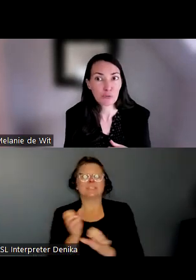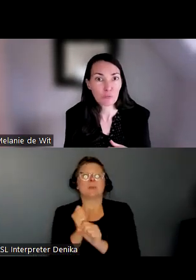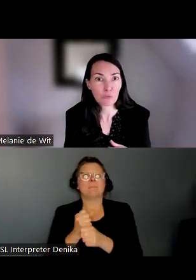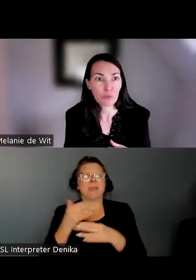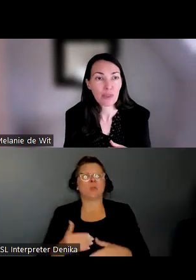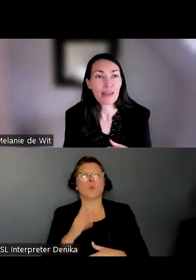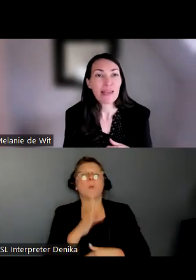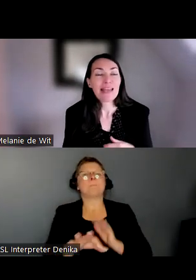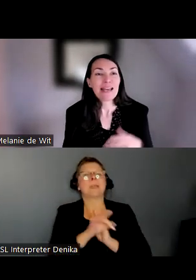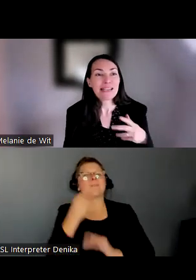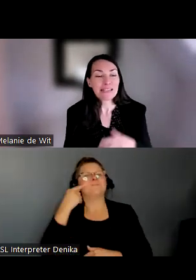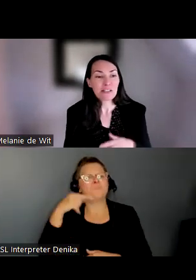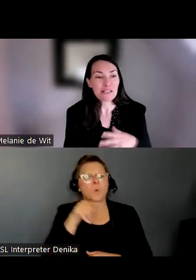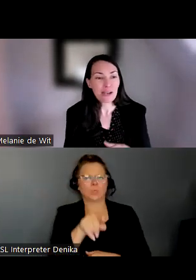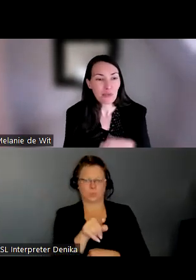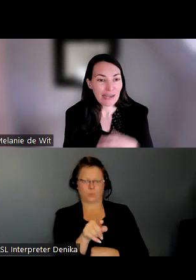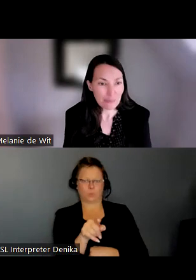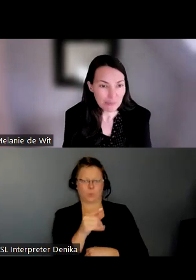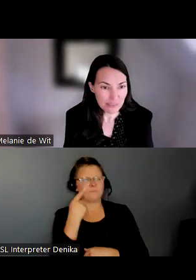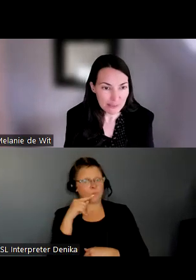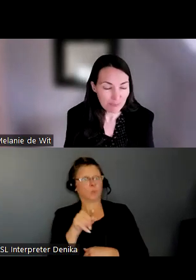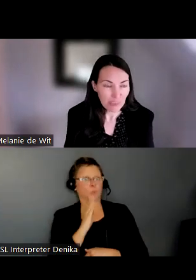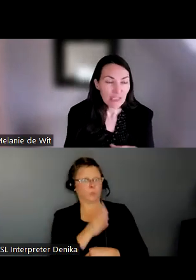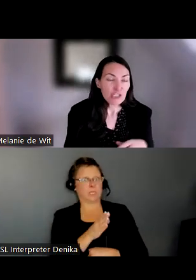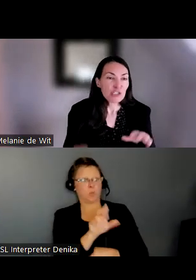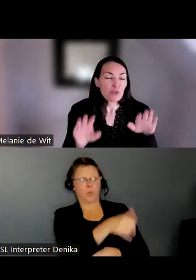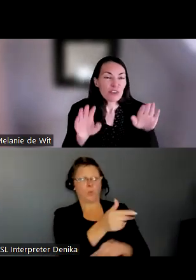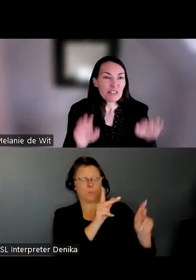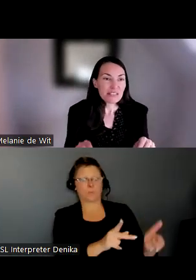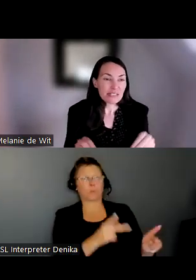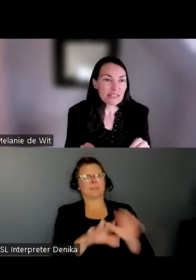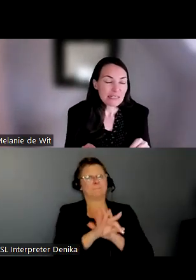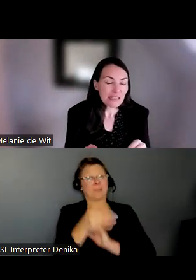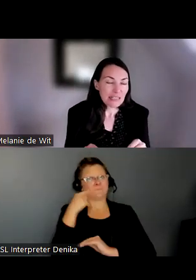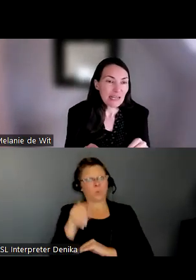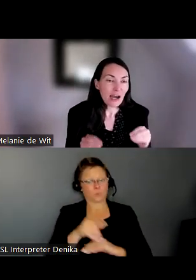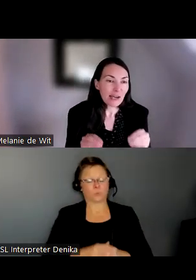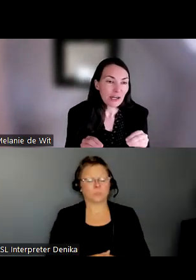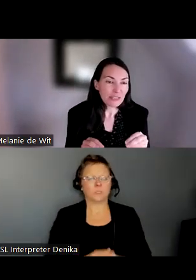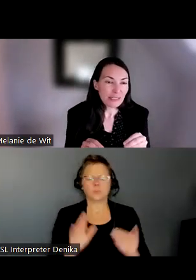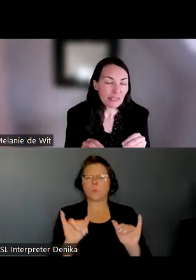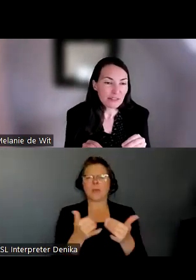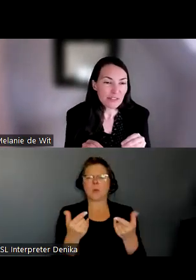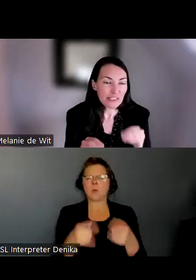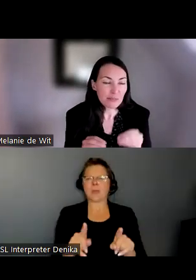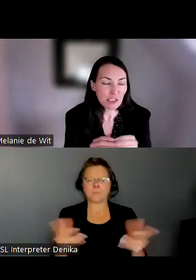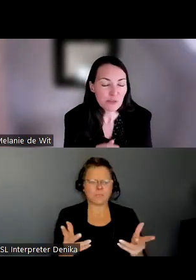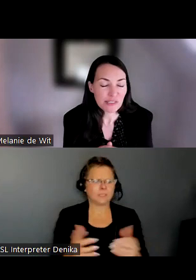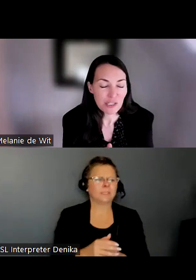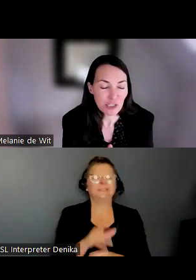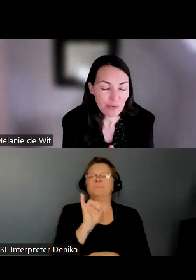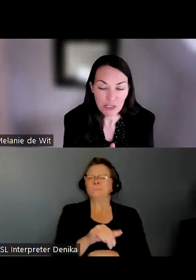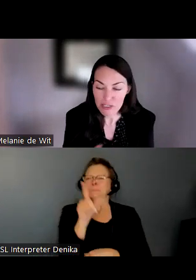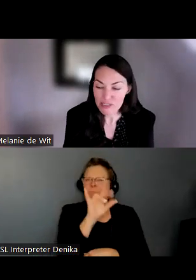you. And here's how that happens. So this is the hierarchy of